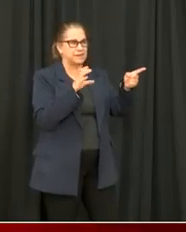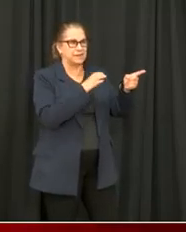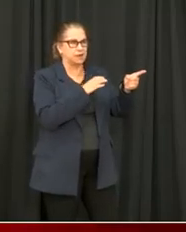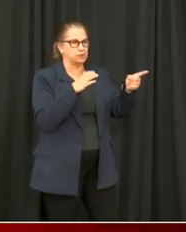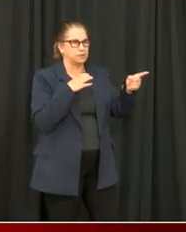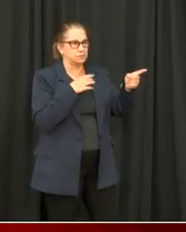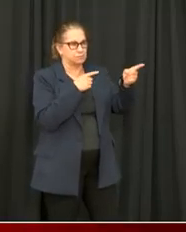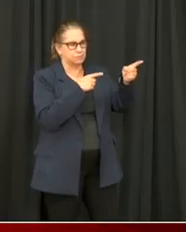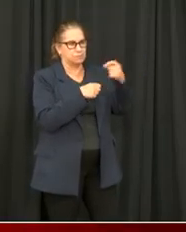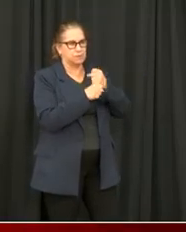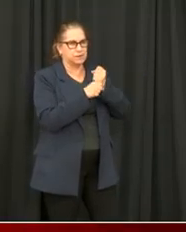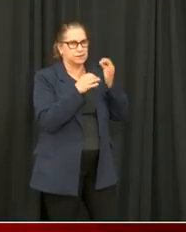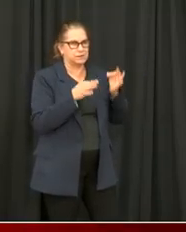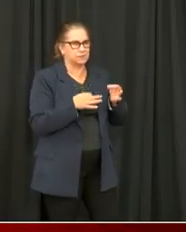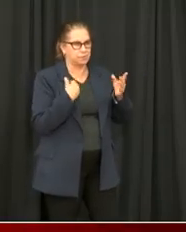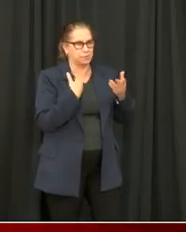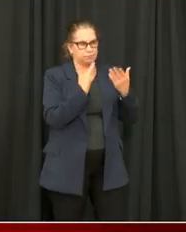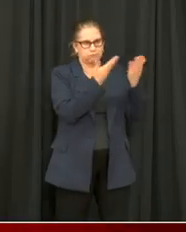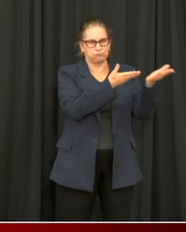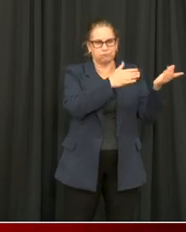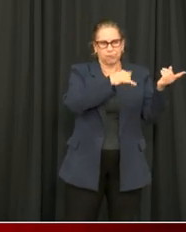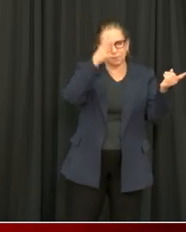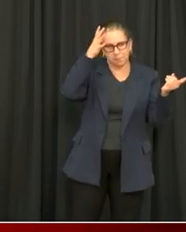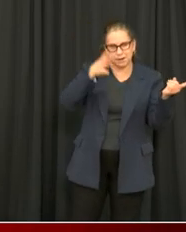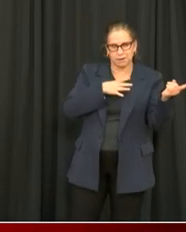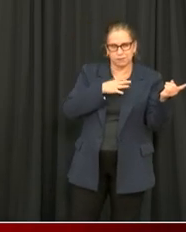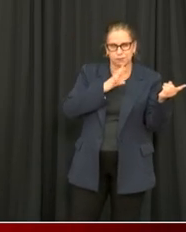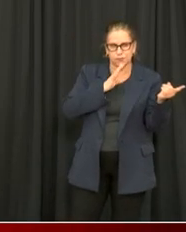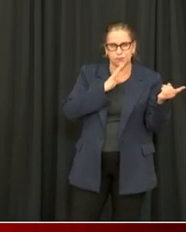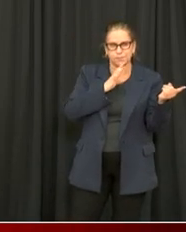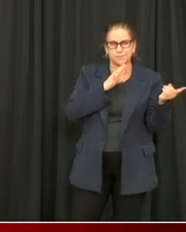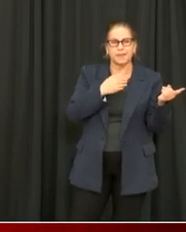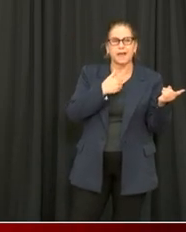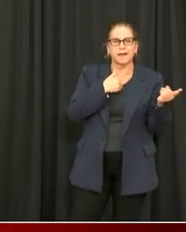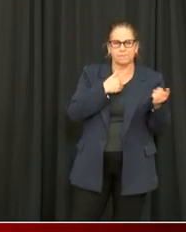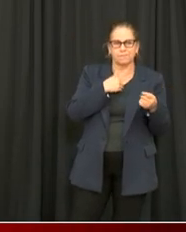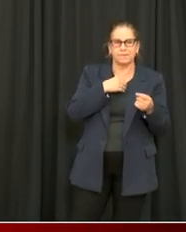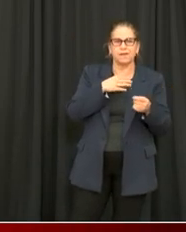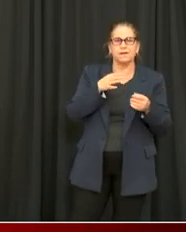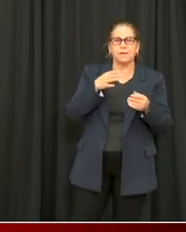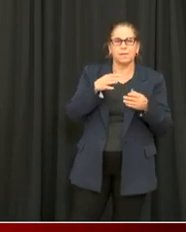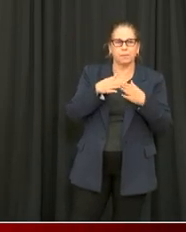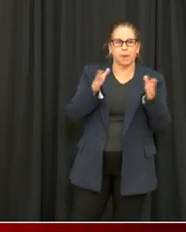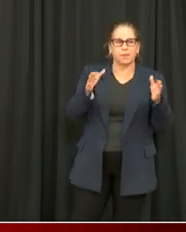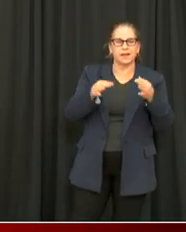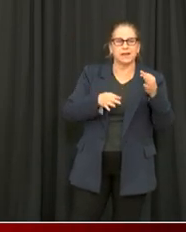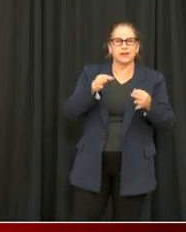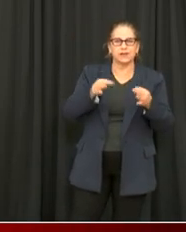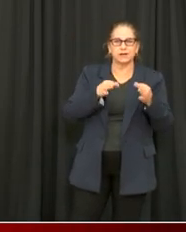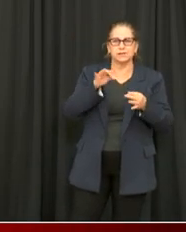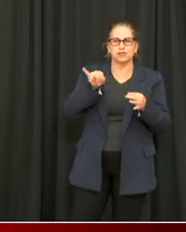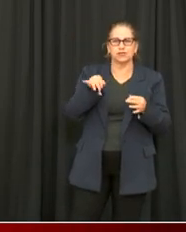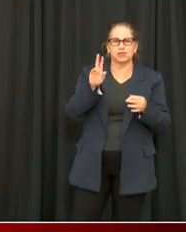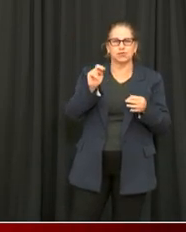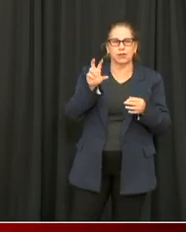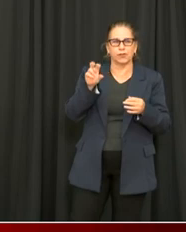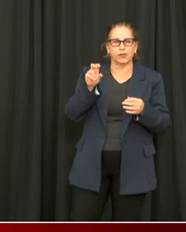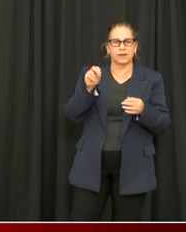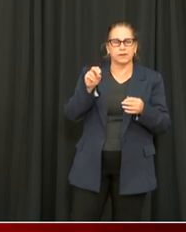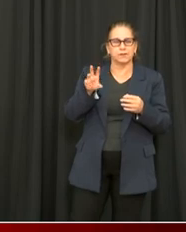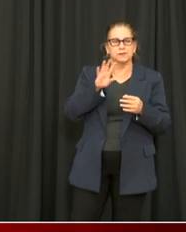is noted, they have already scheduled a hearing for June the 30th. So you would want this done by